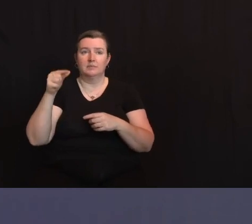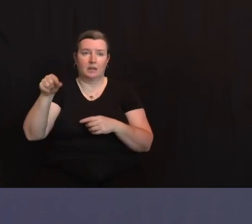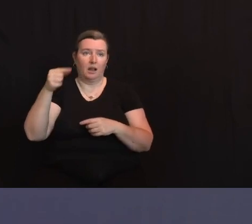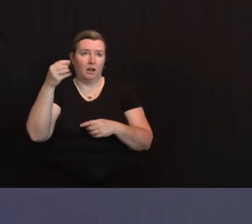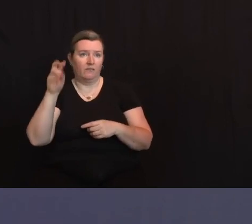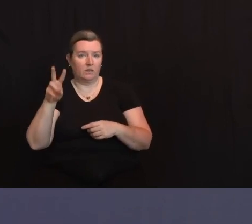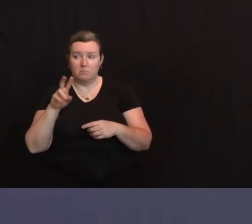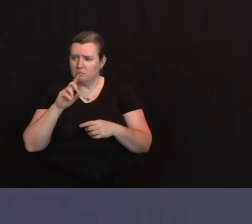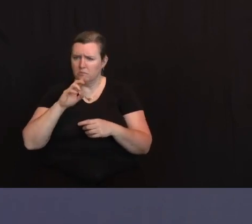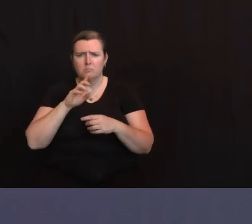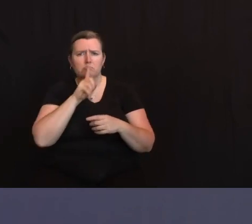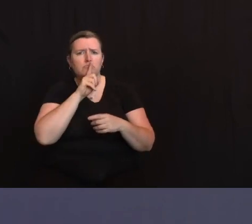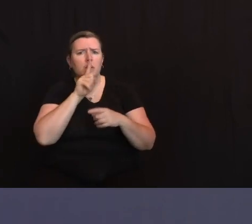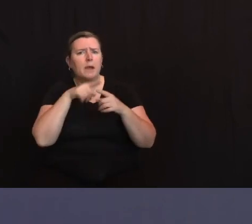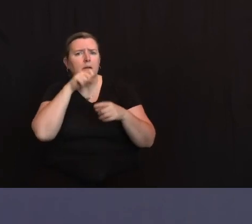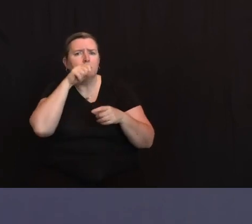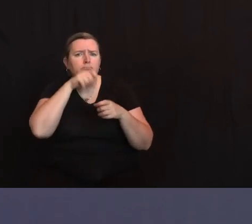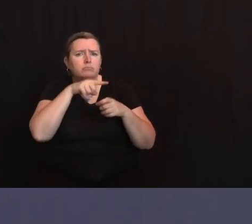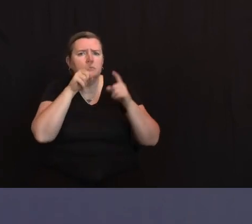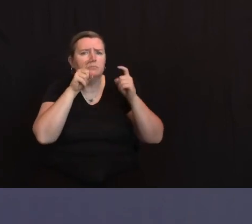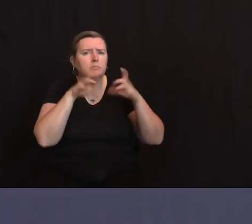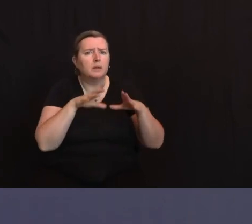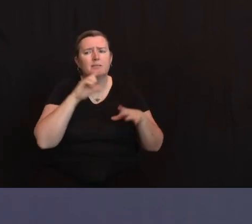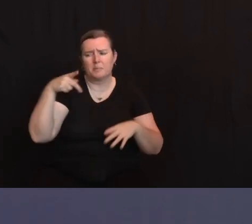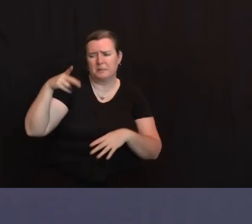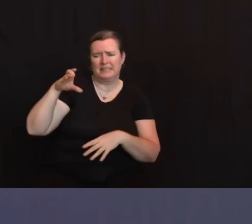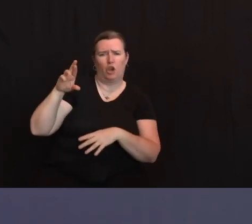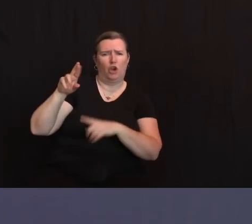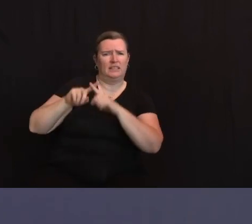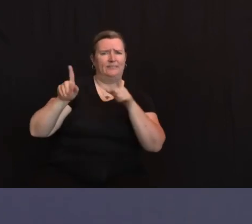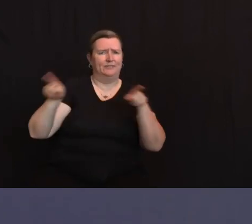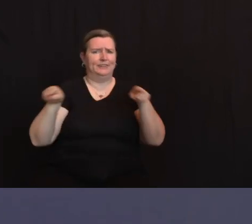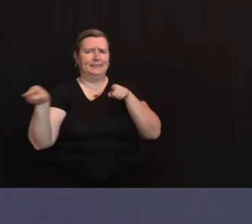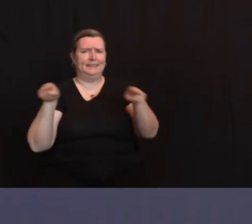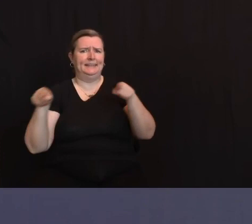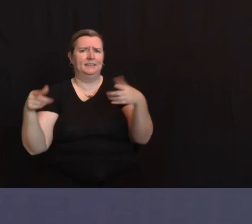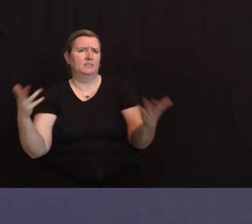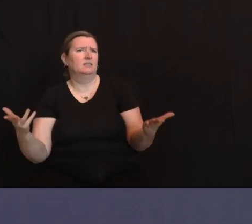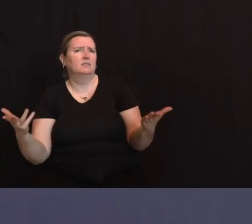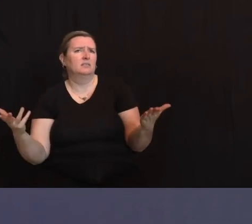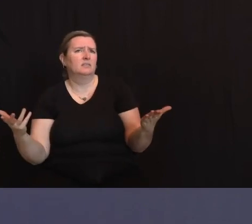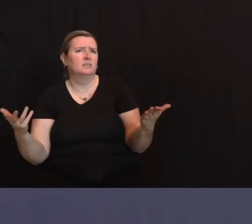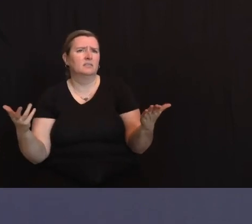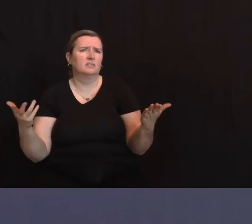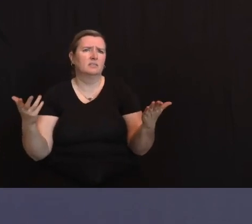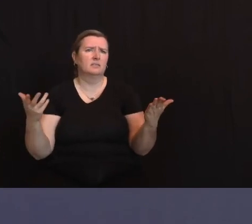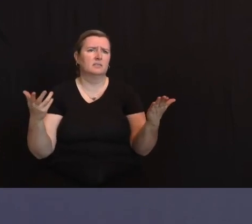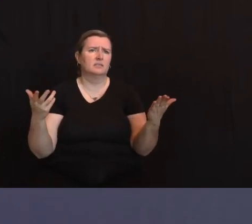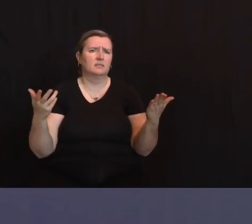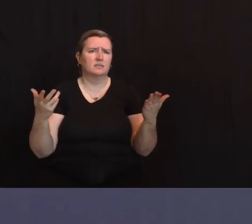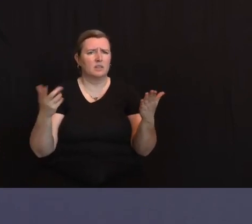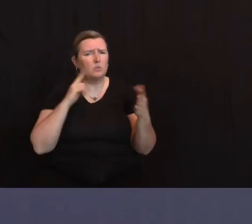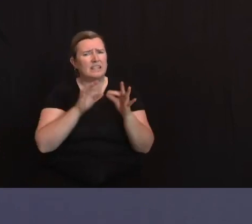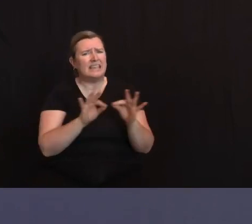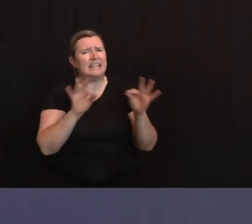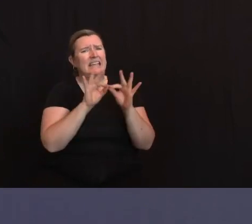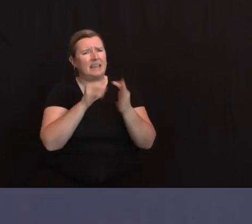not. And shouldn't that really be like one of the keys at this point to try to get that up and moving? Thank